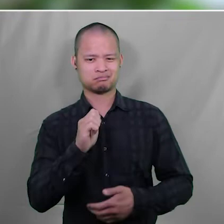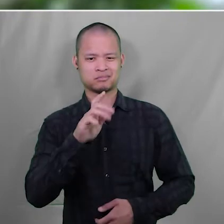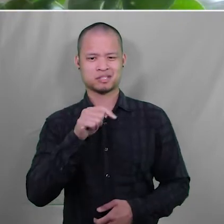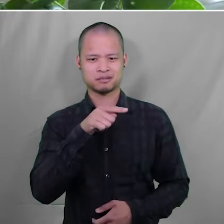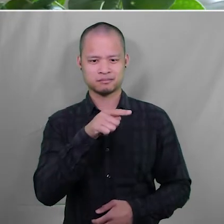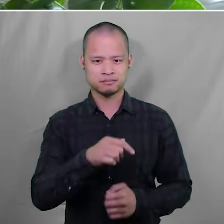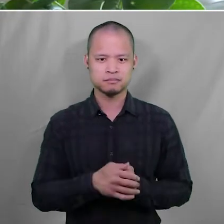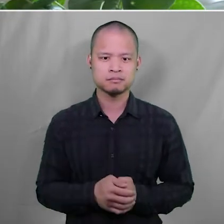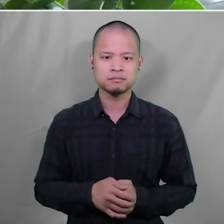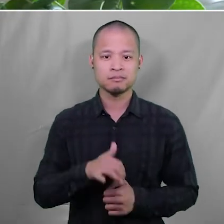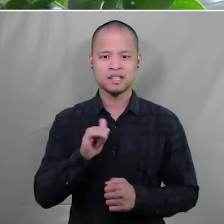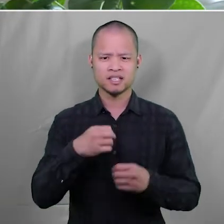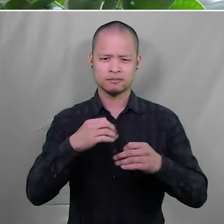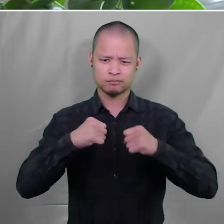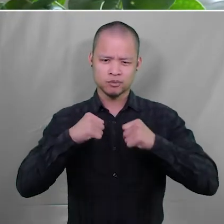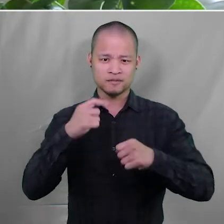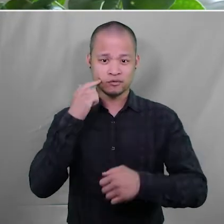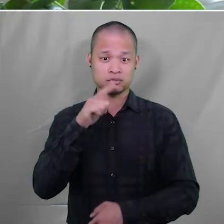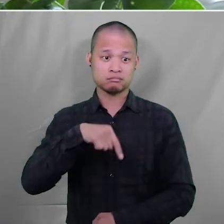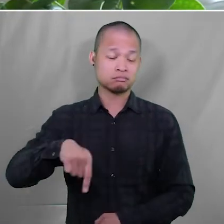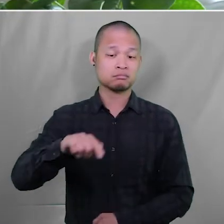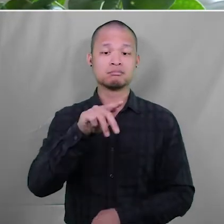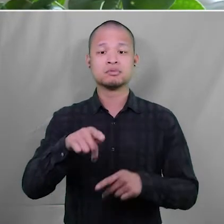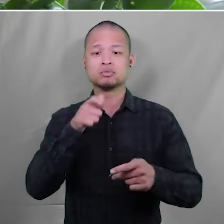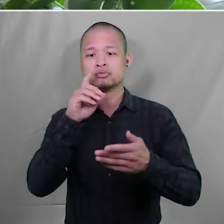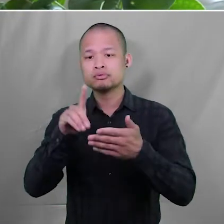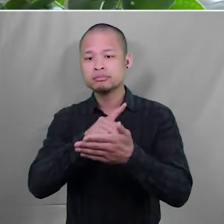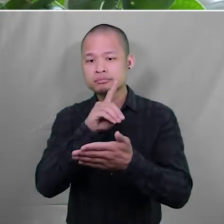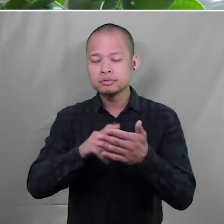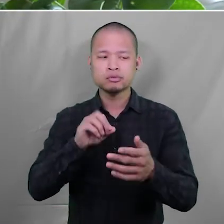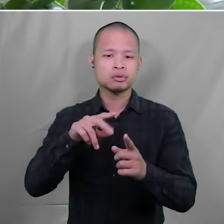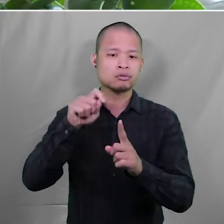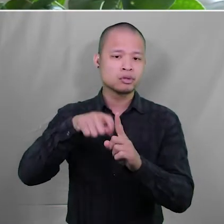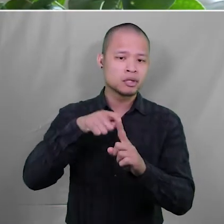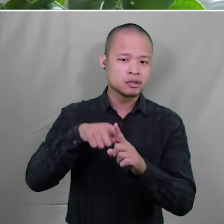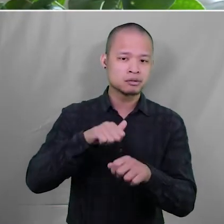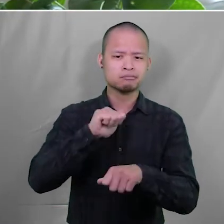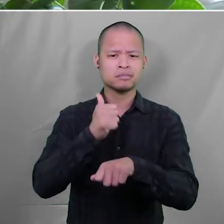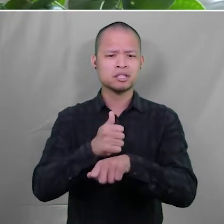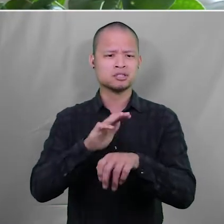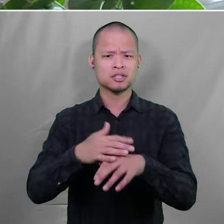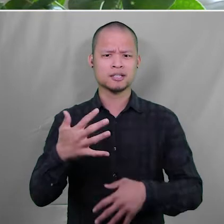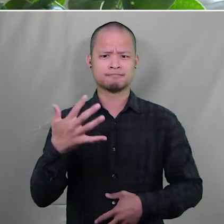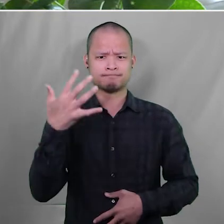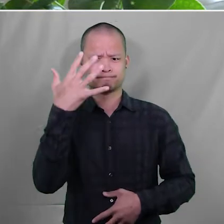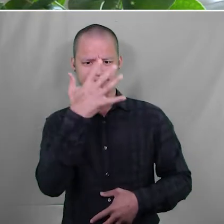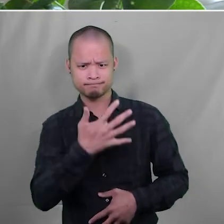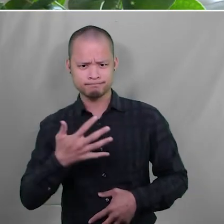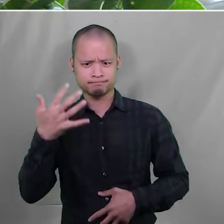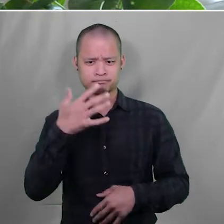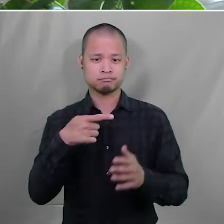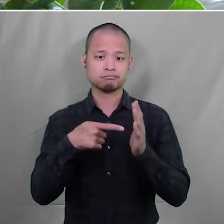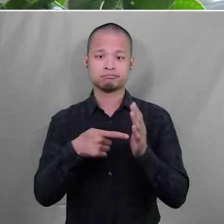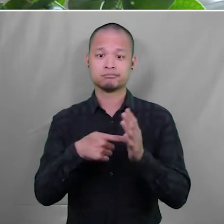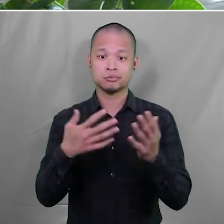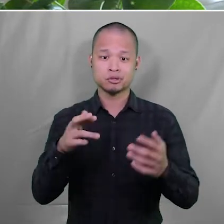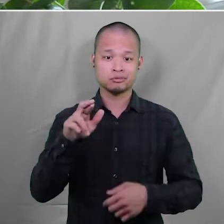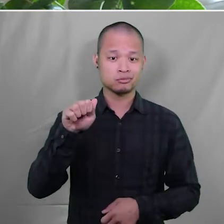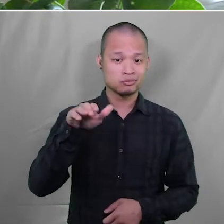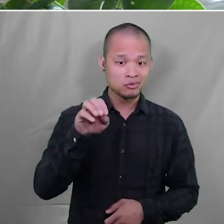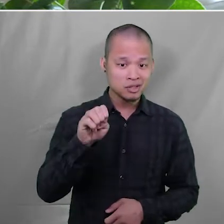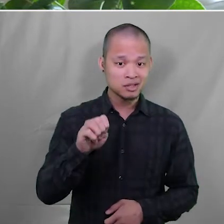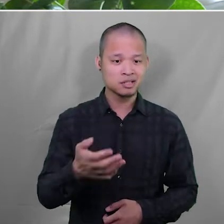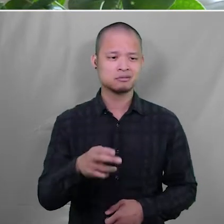It gives protection to Manitobans who may be discriminated or harassed based on certain personal characteristics